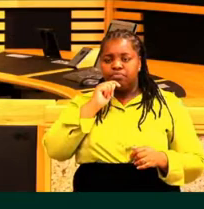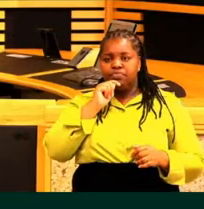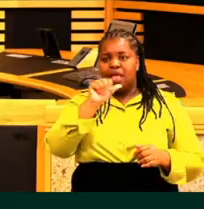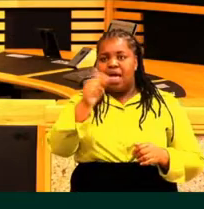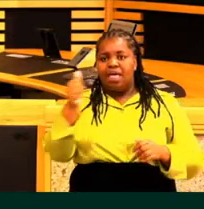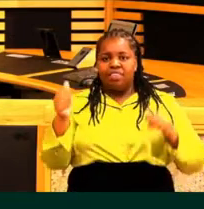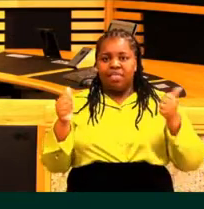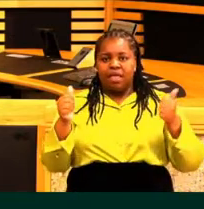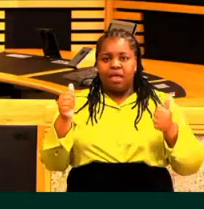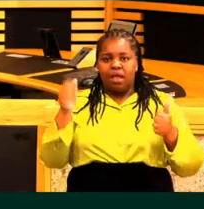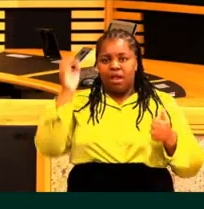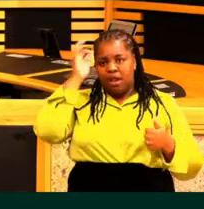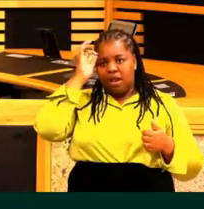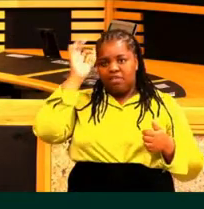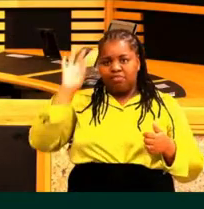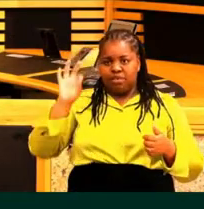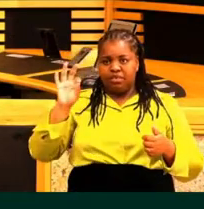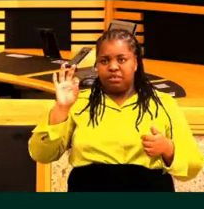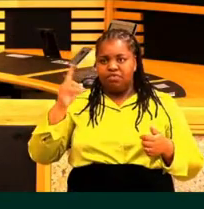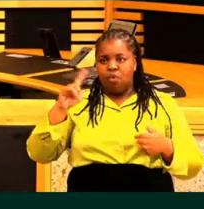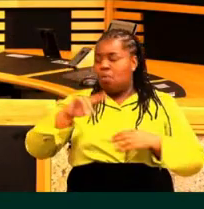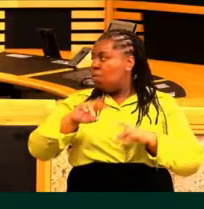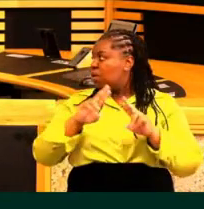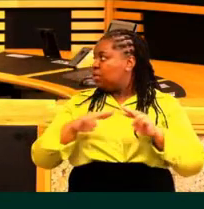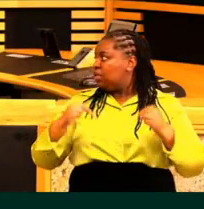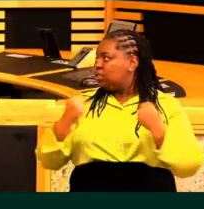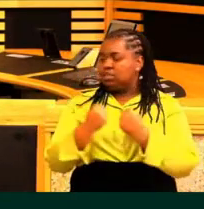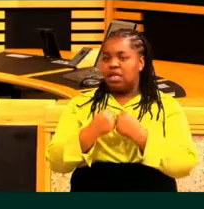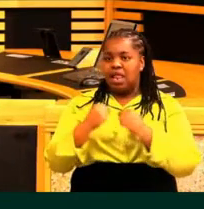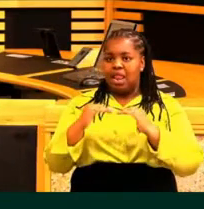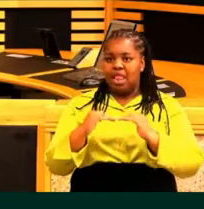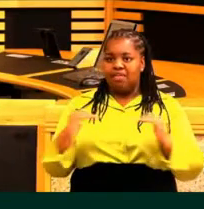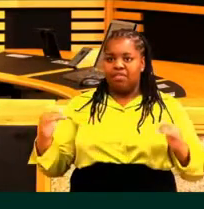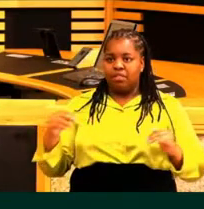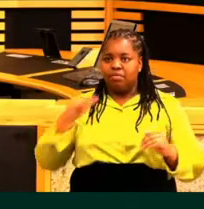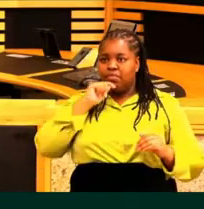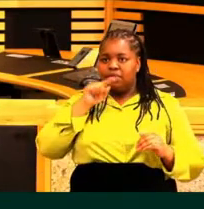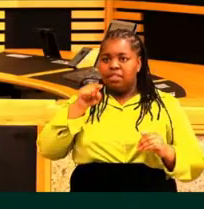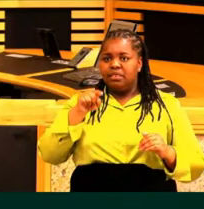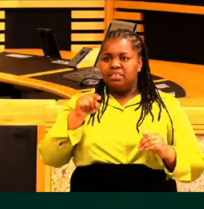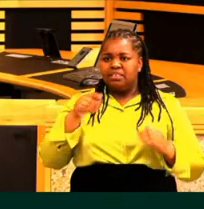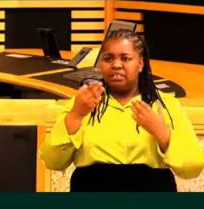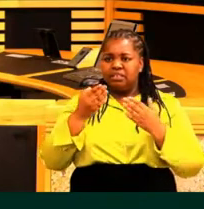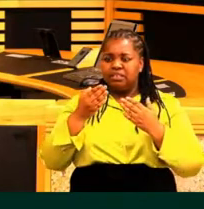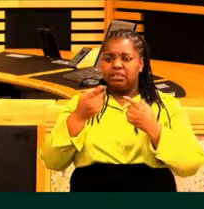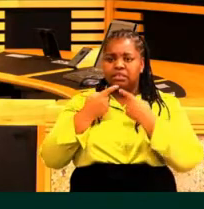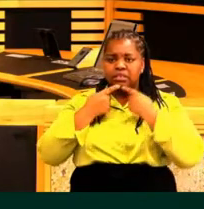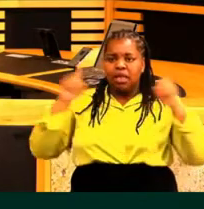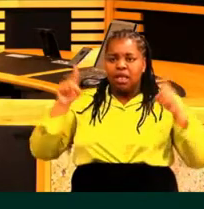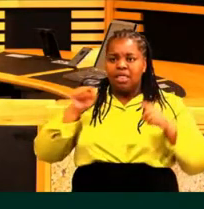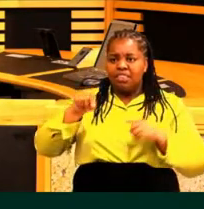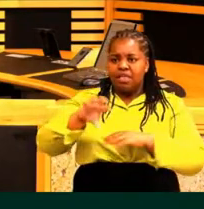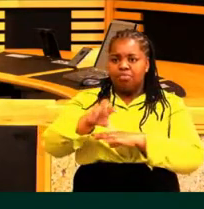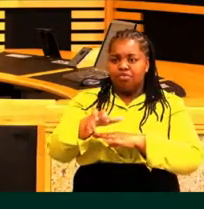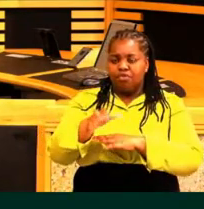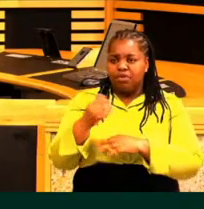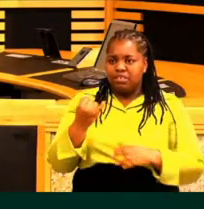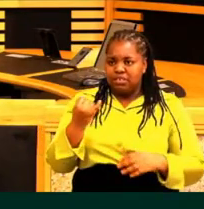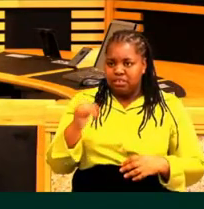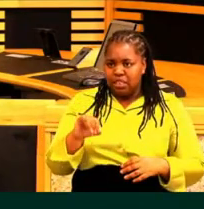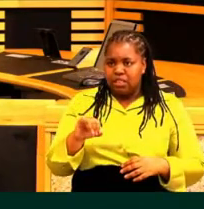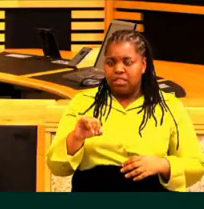other government report more broadly at National level that despite this decline this province remain